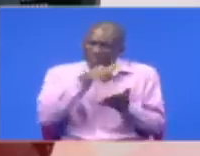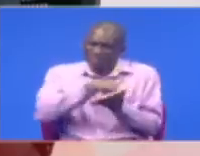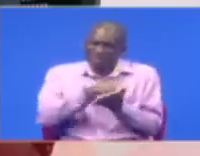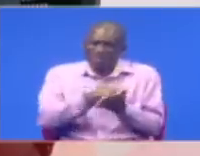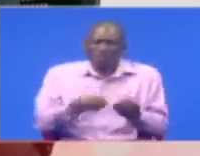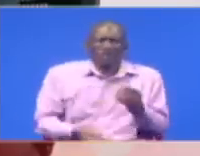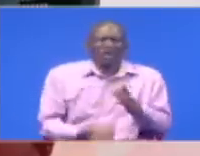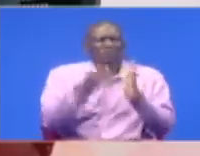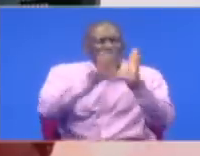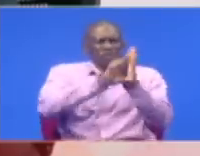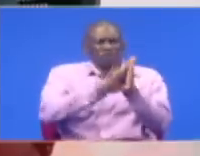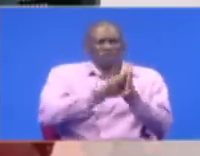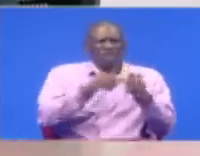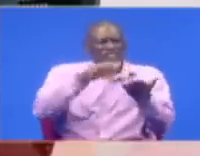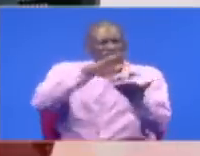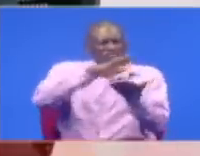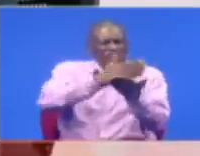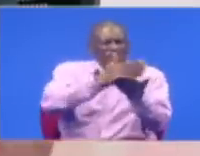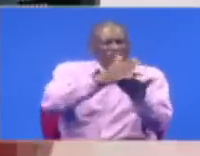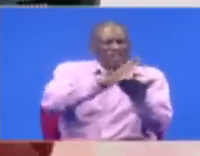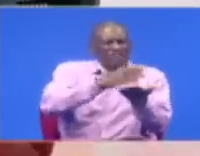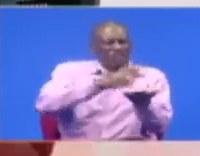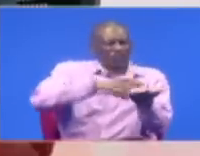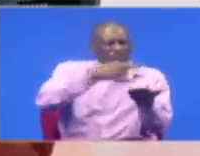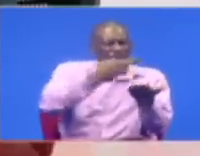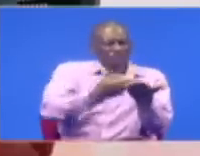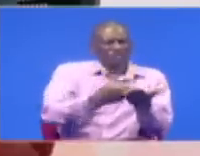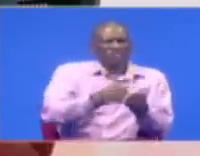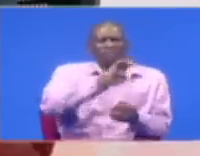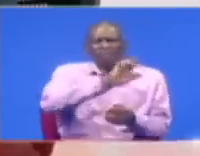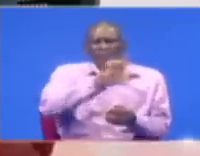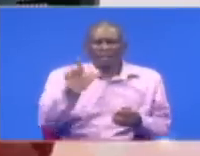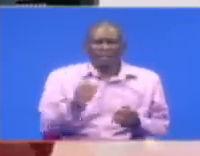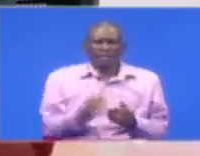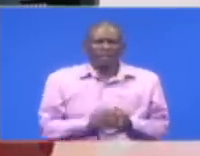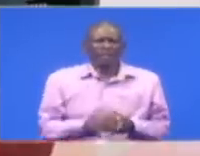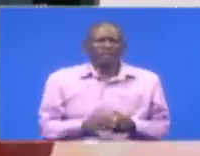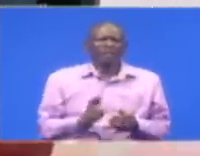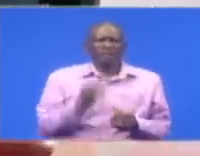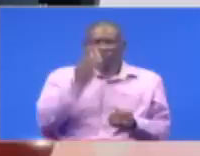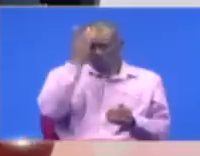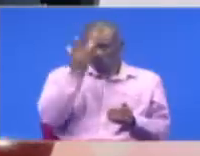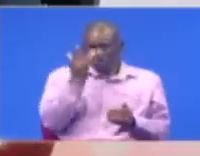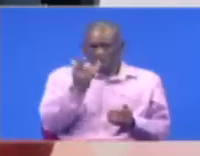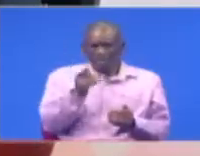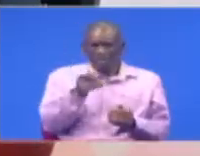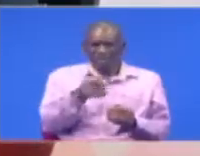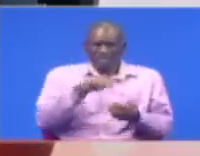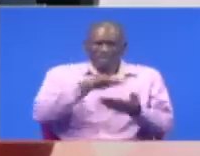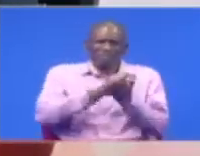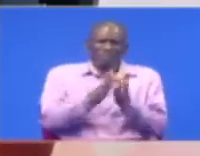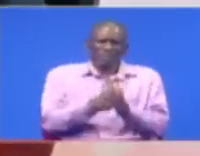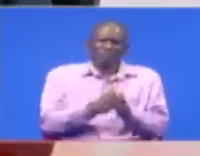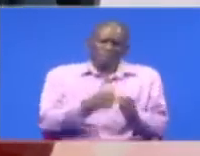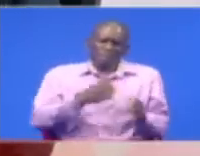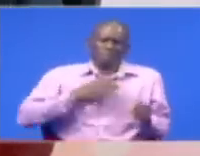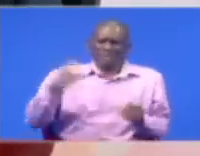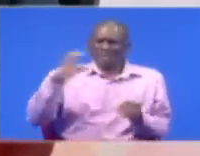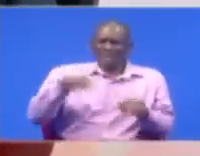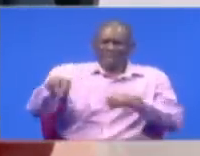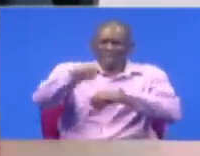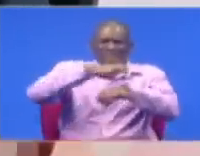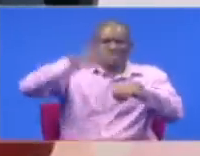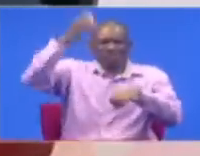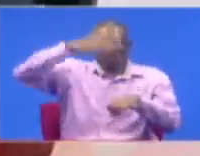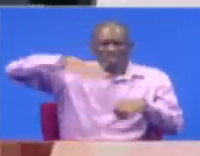legislate division of revenue bill? Because if it came to be my client, National